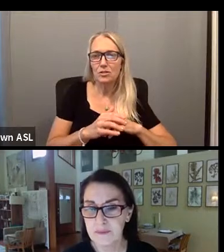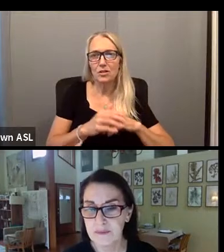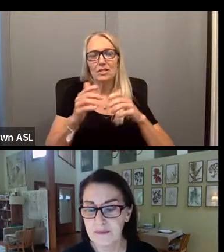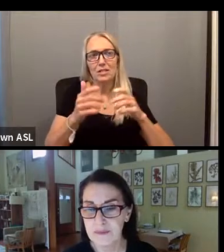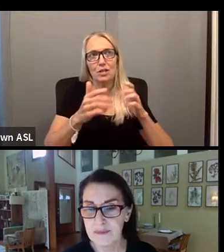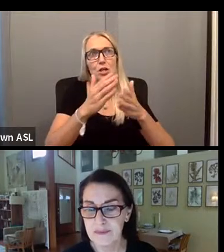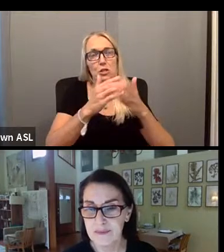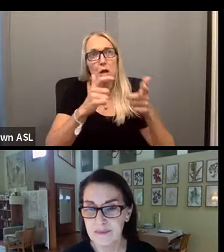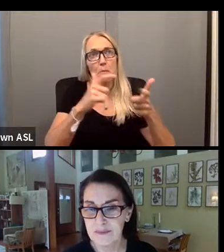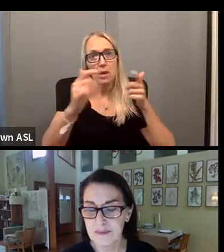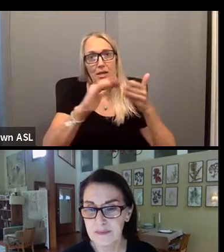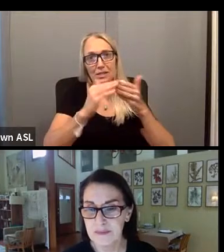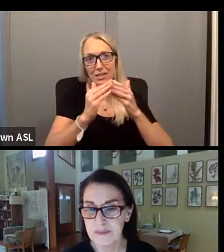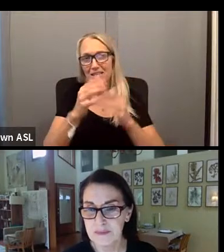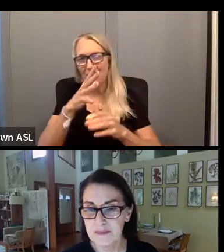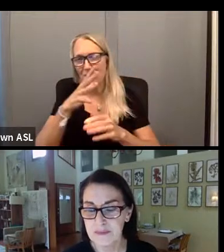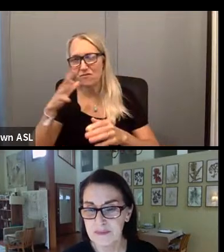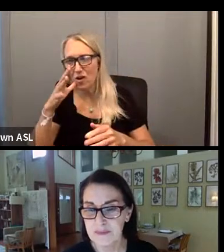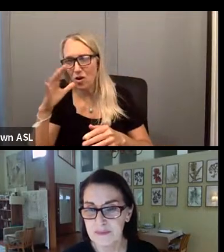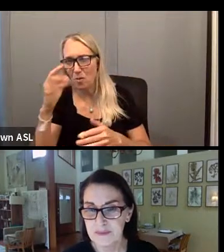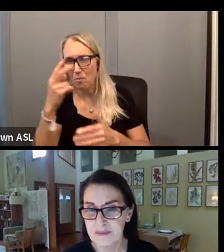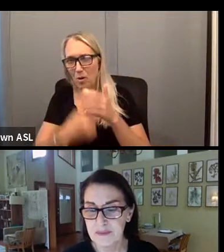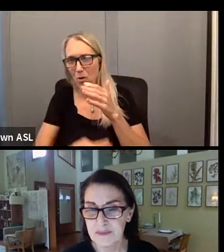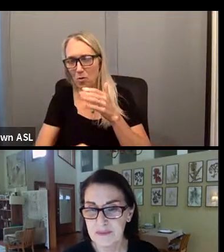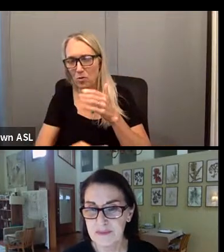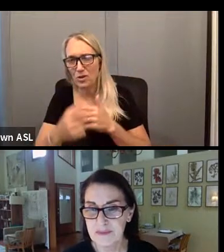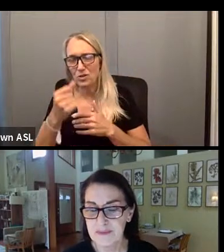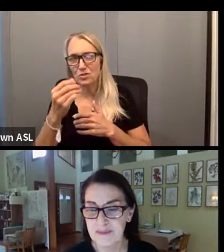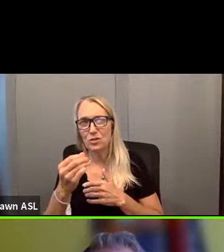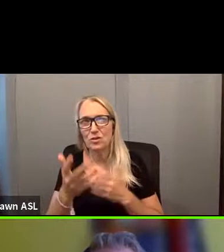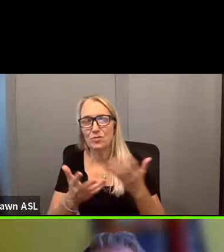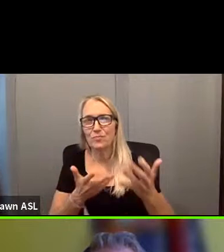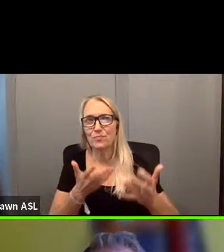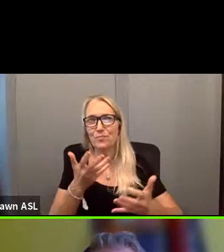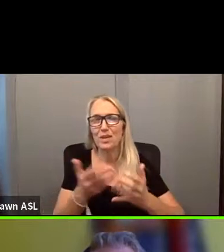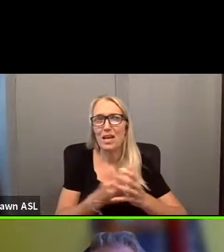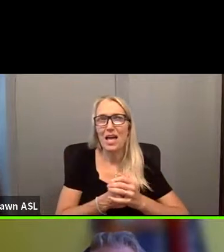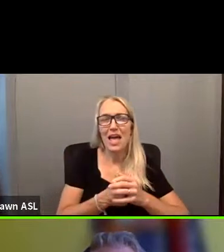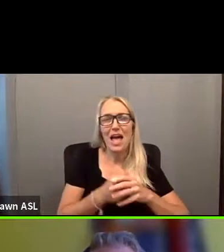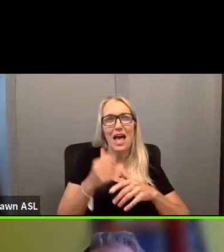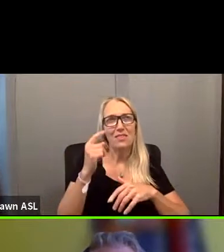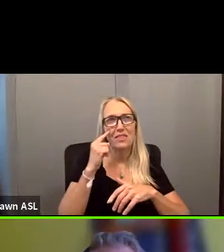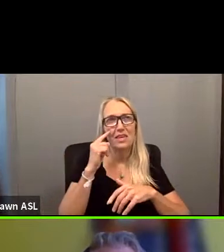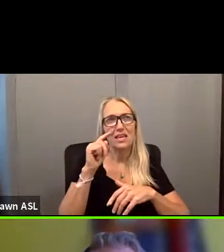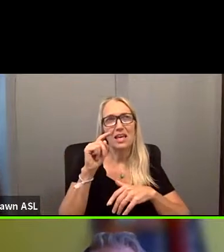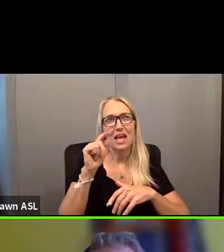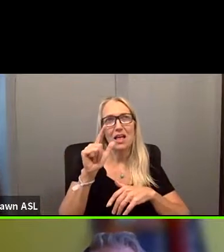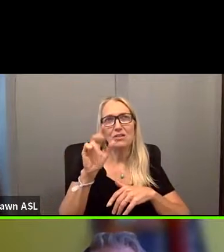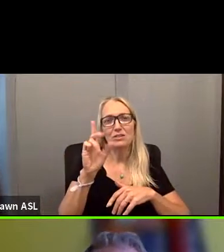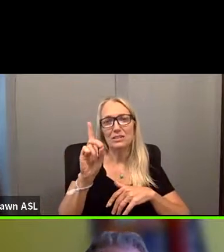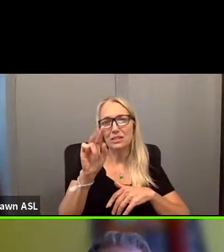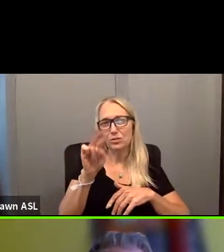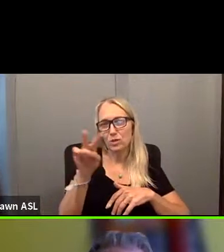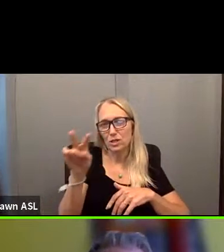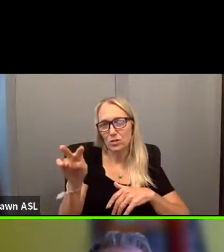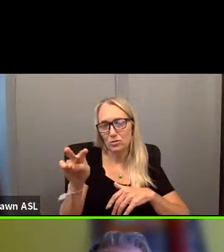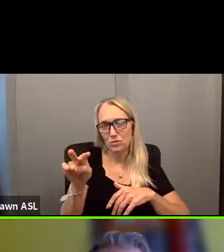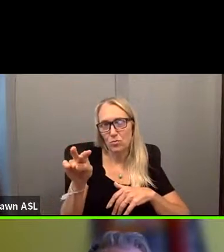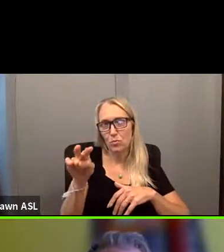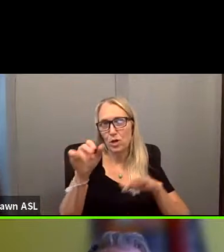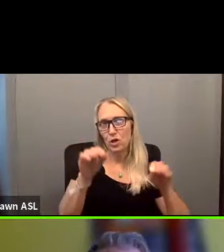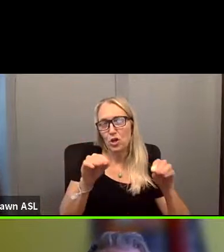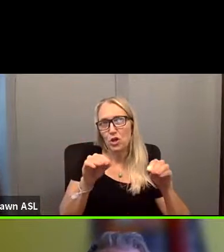and so much rural. And I do think that the LD 22 could